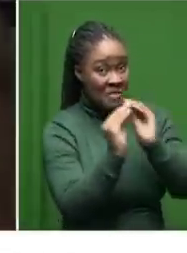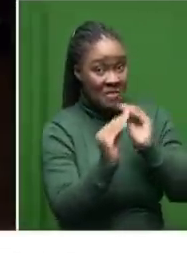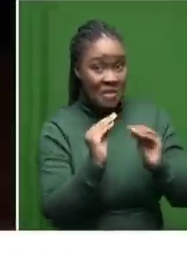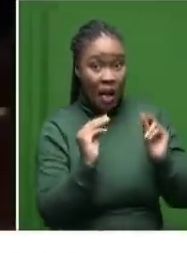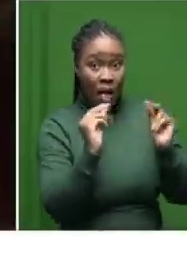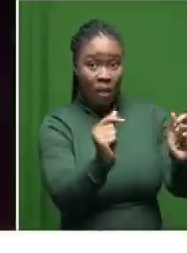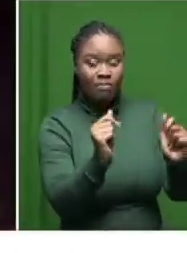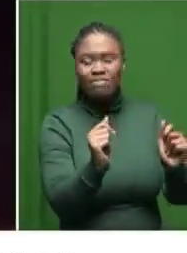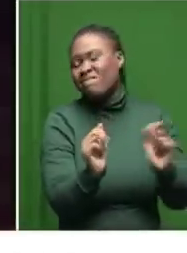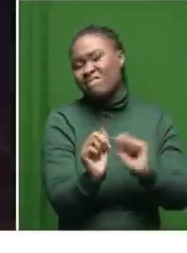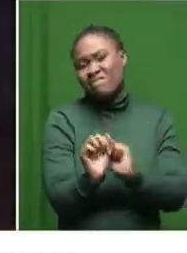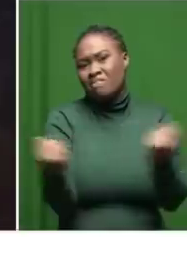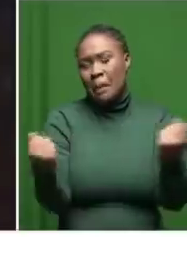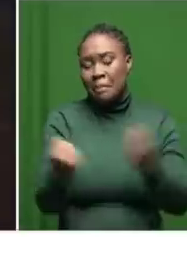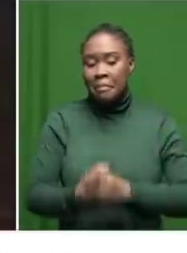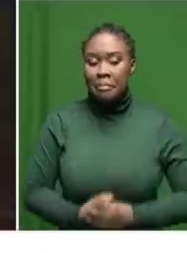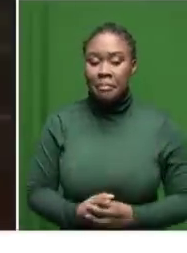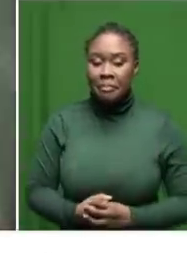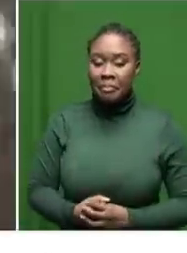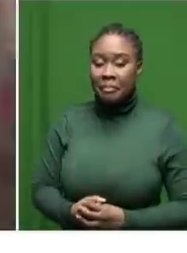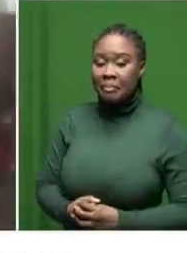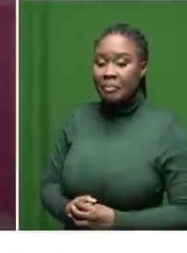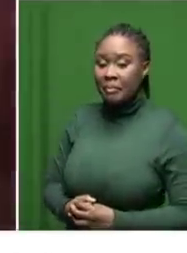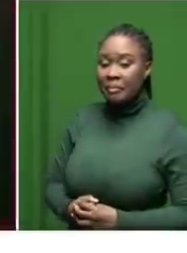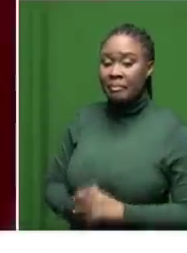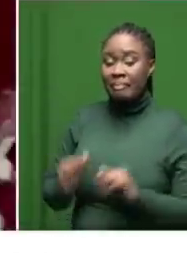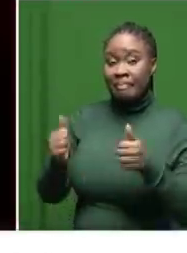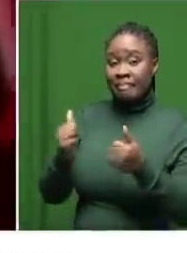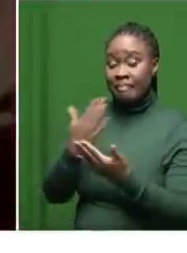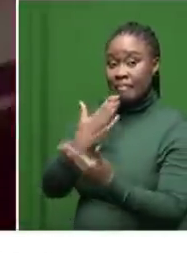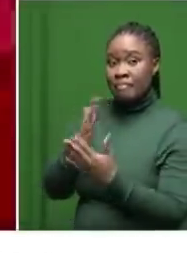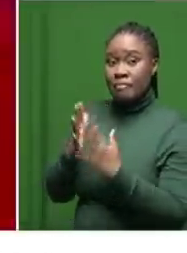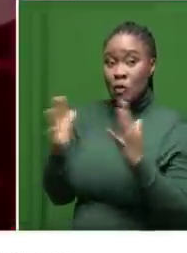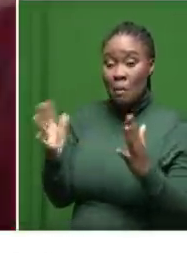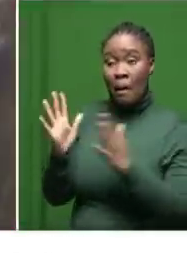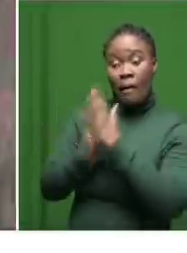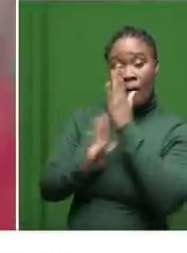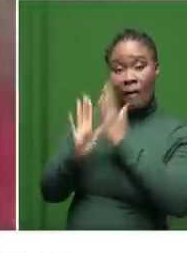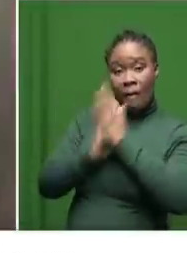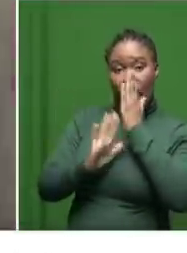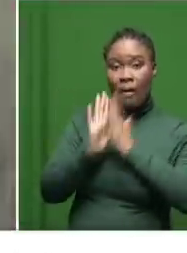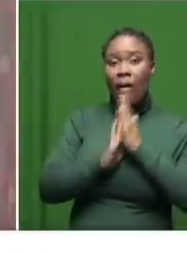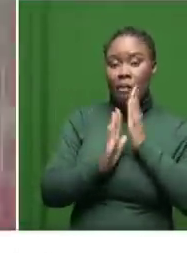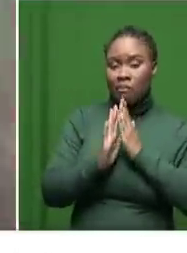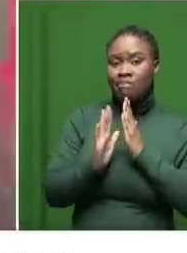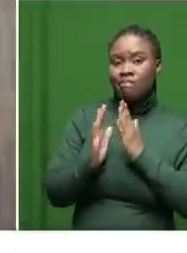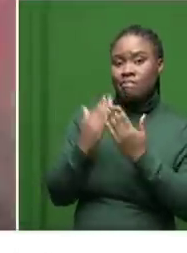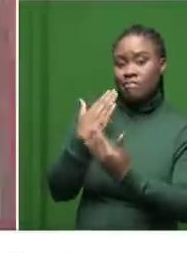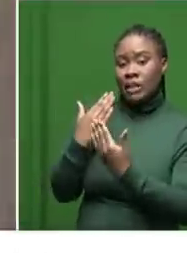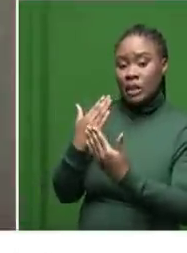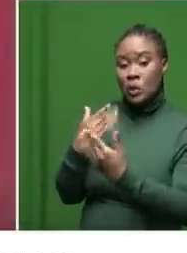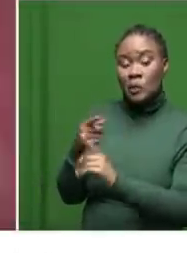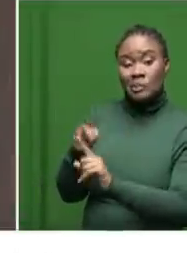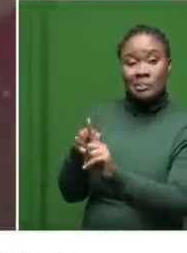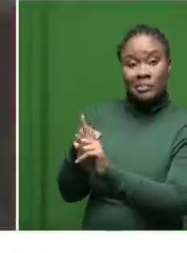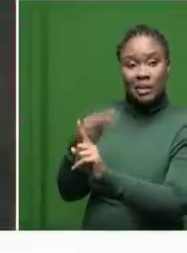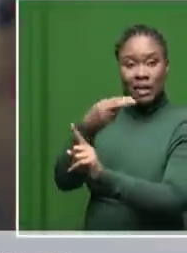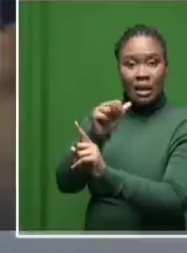they are expected. All right, Mlondi, I'm going to have to let you go. Thank you so much for giving us that update. Mlondi Radebe is our reporter